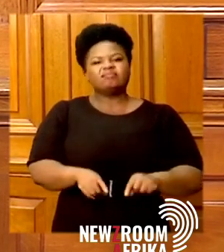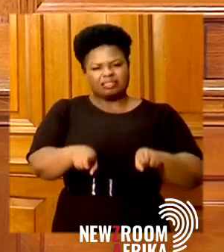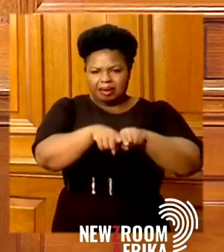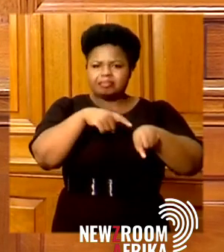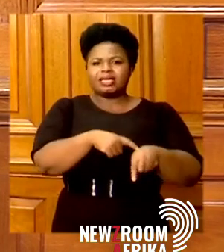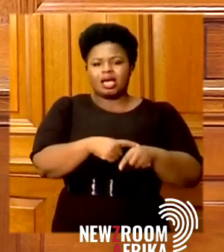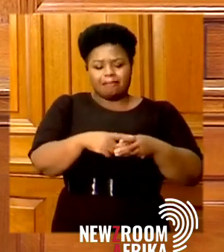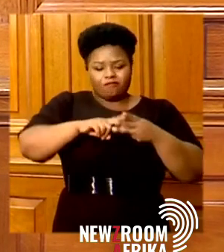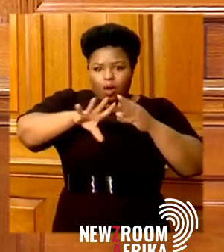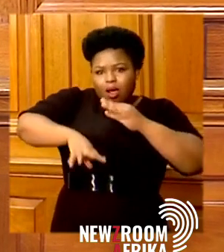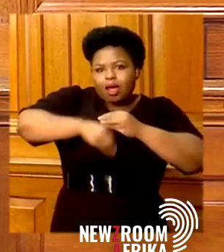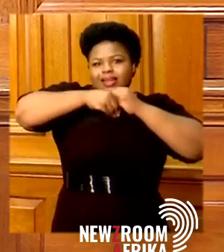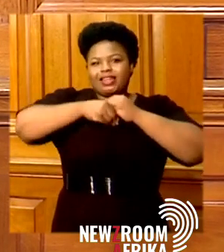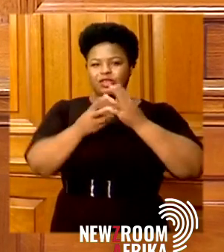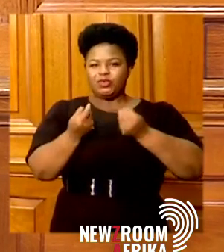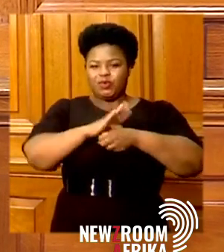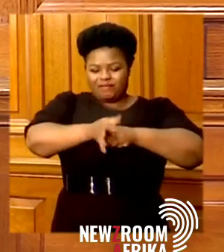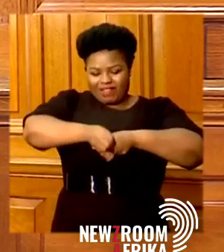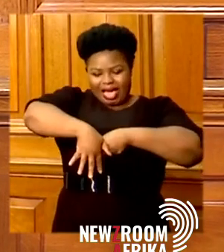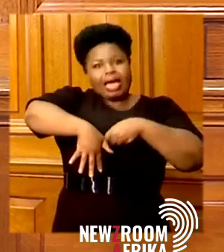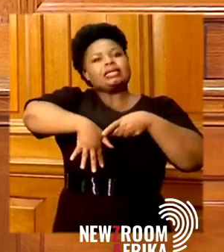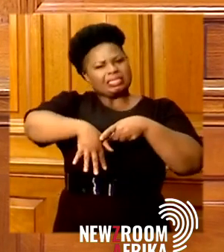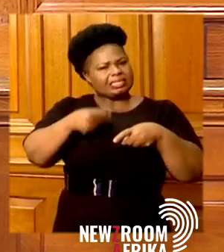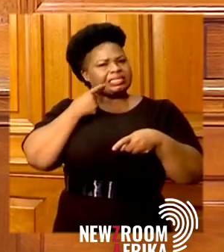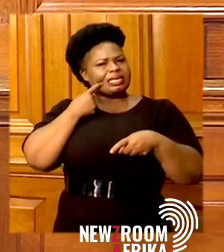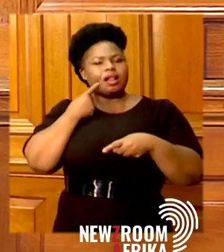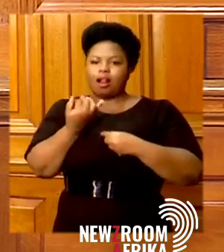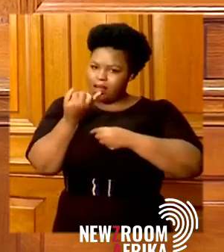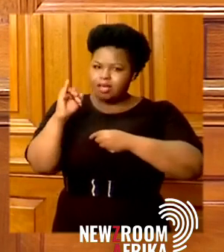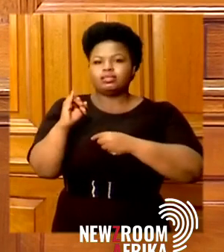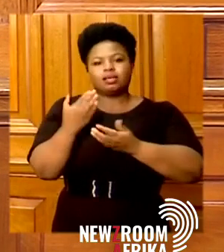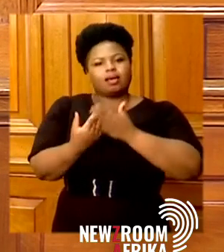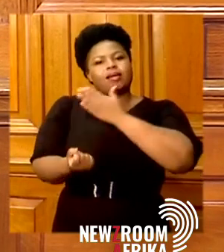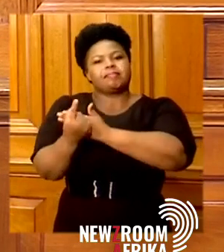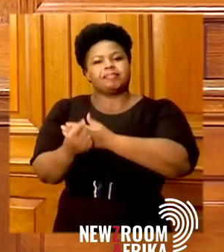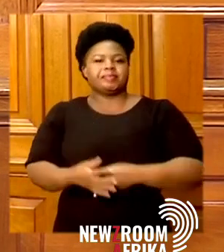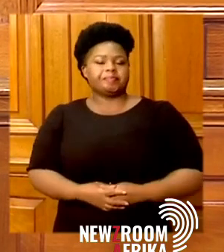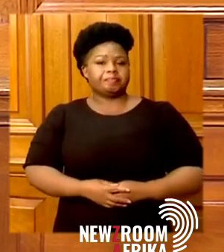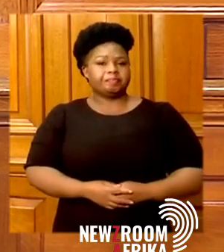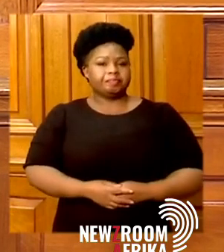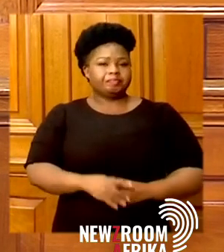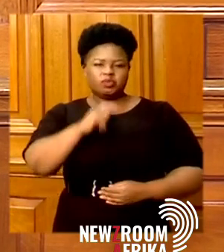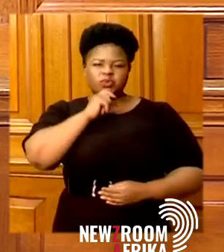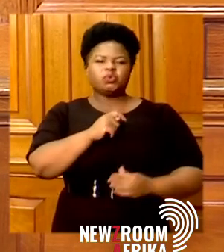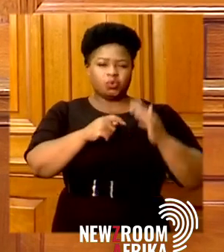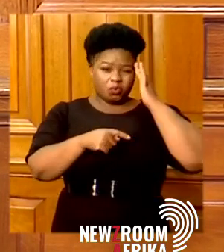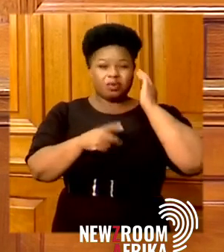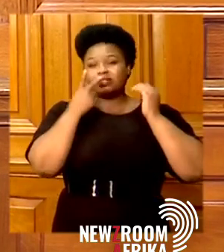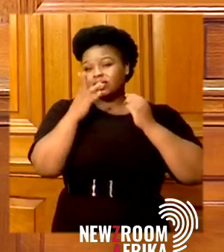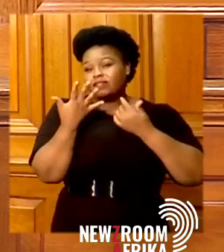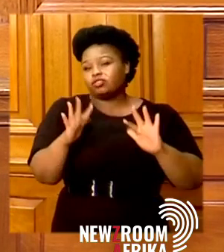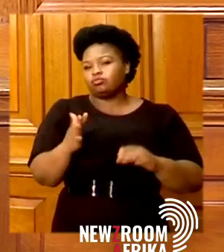variants of the virus. As we witnessed last year, our actions as